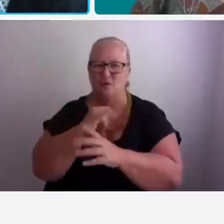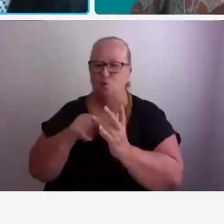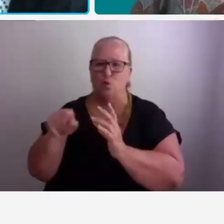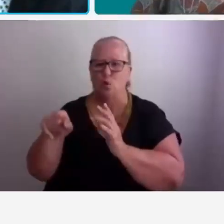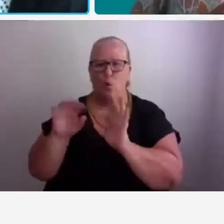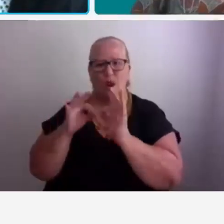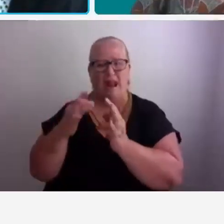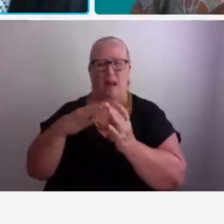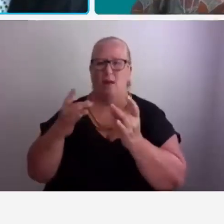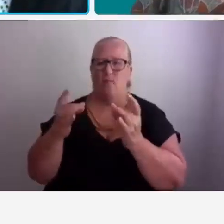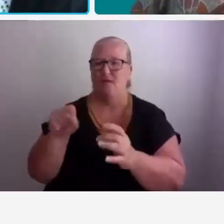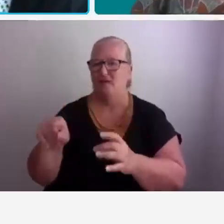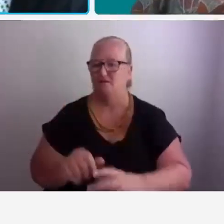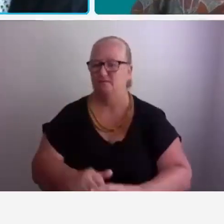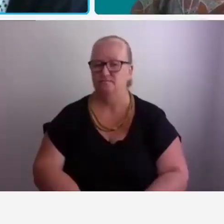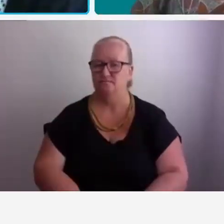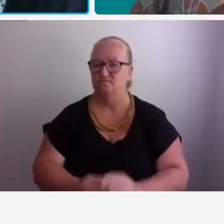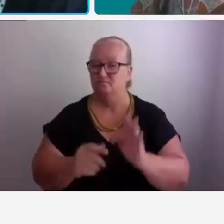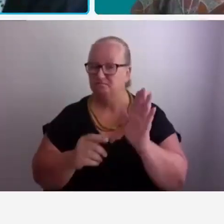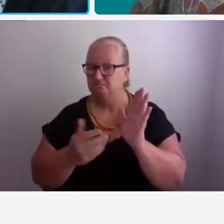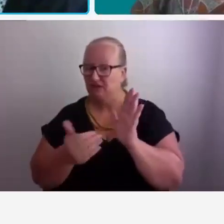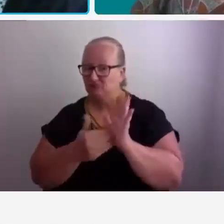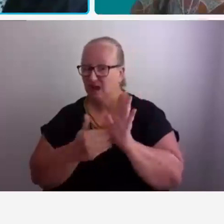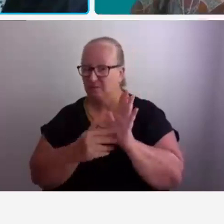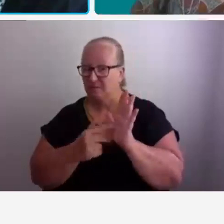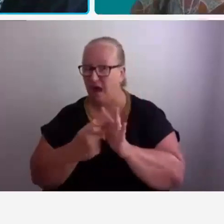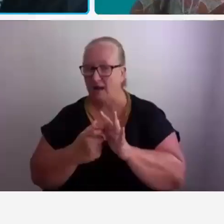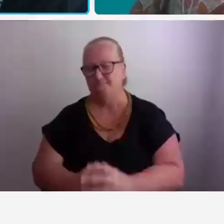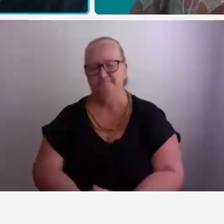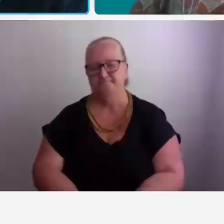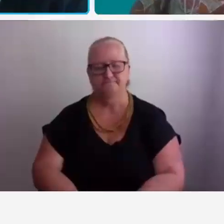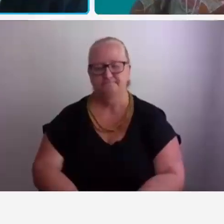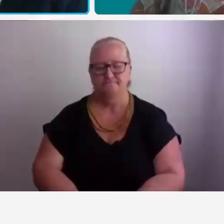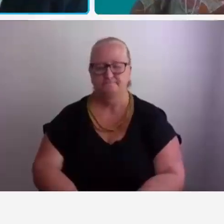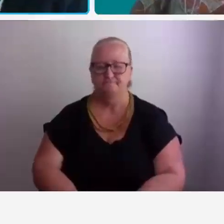you'd like to add to that, Mark? No. Excellent.